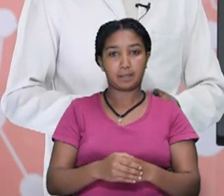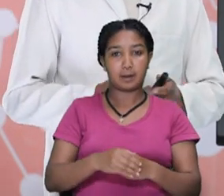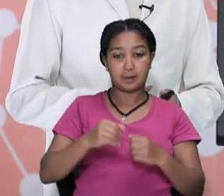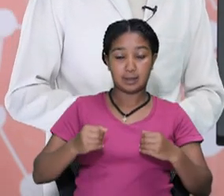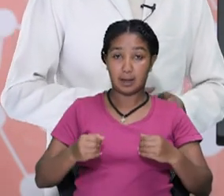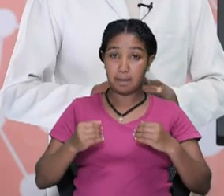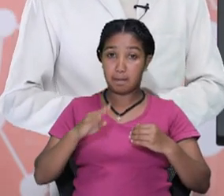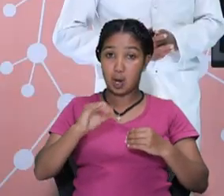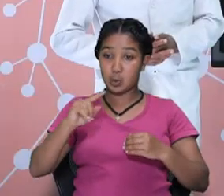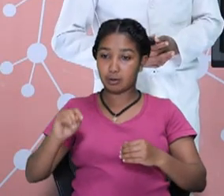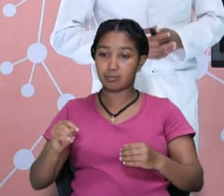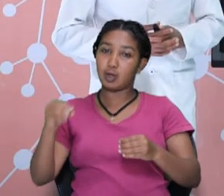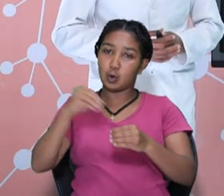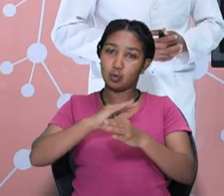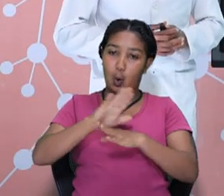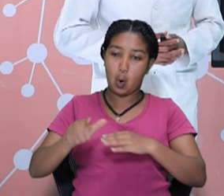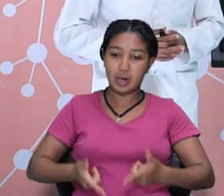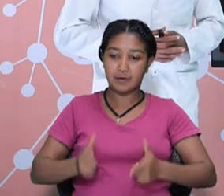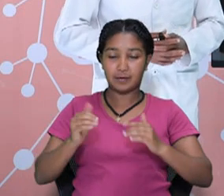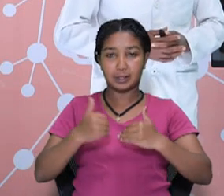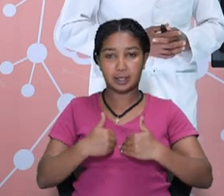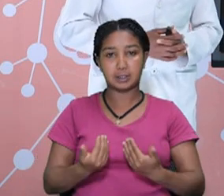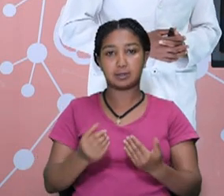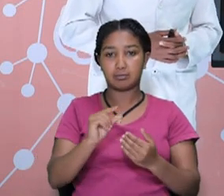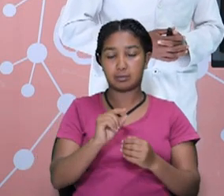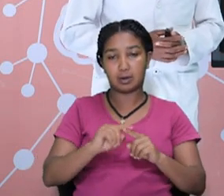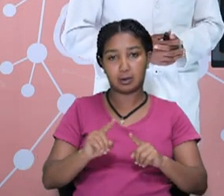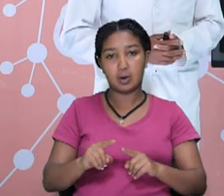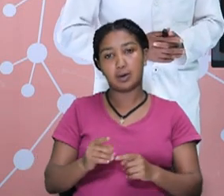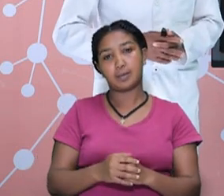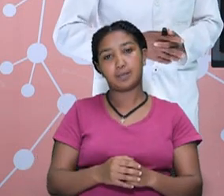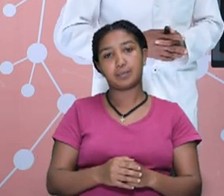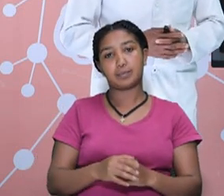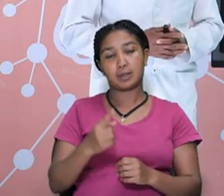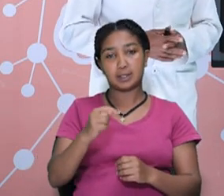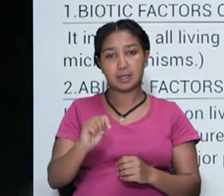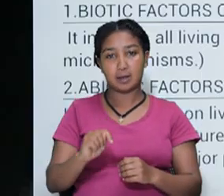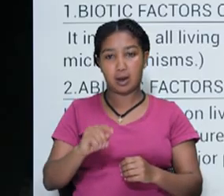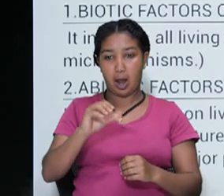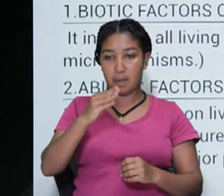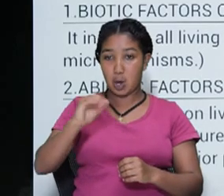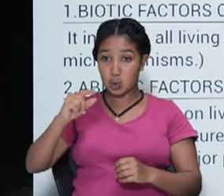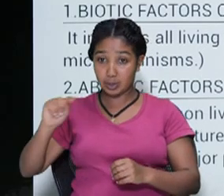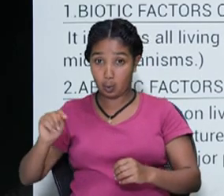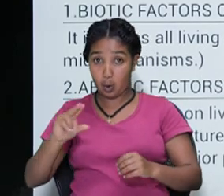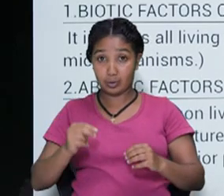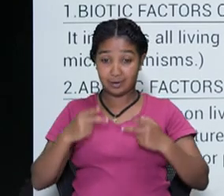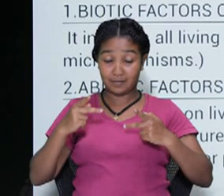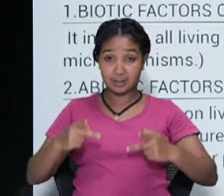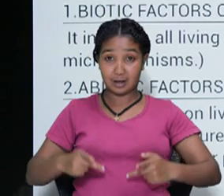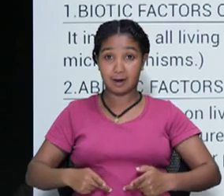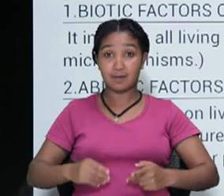biotic factors include all living things, plants, animals, and microorganisms, whereas the abiotic factors or